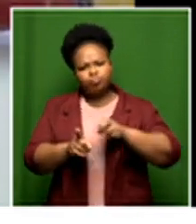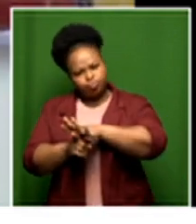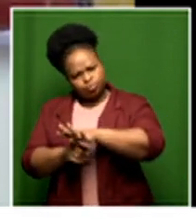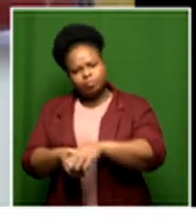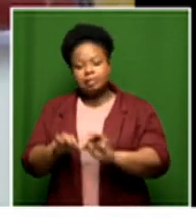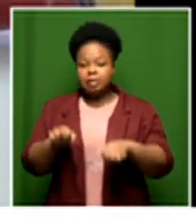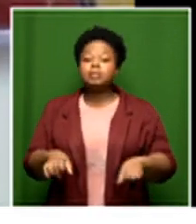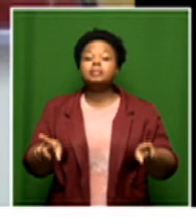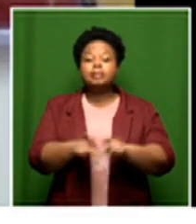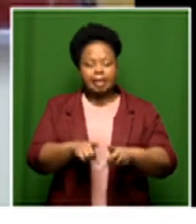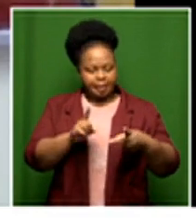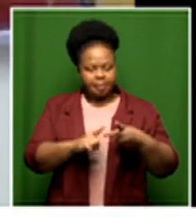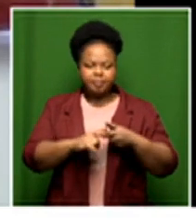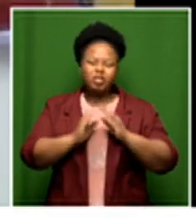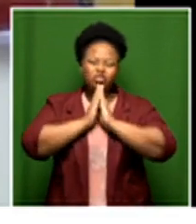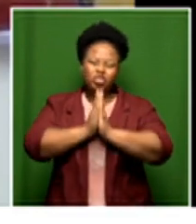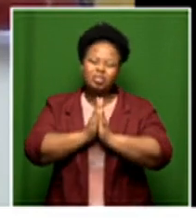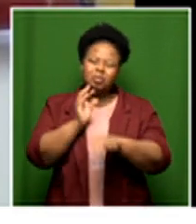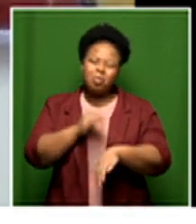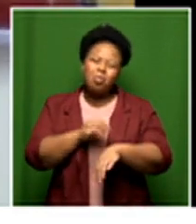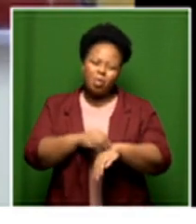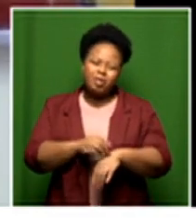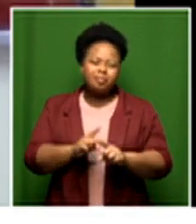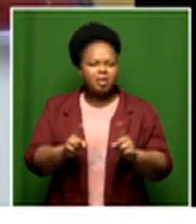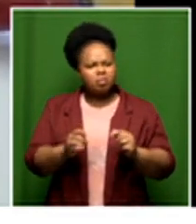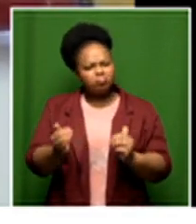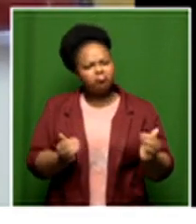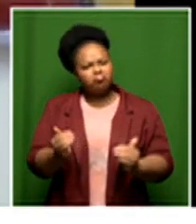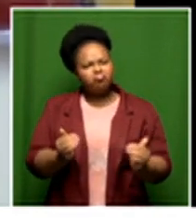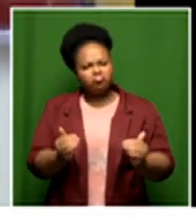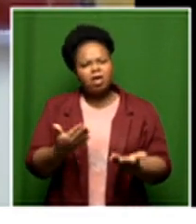churches might be a problem, but that's easy to be